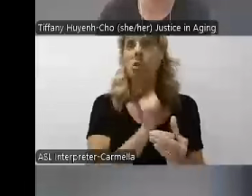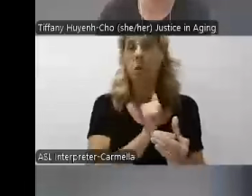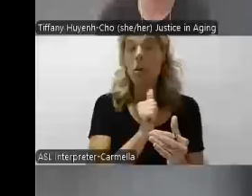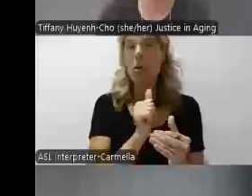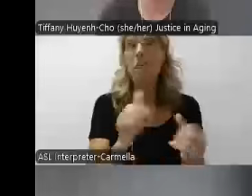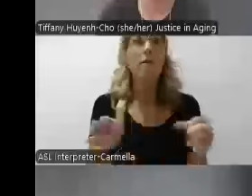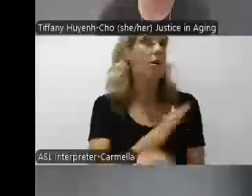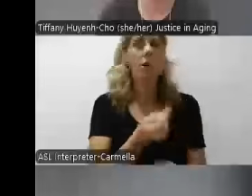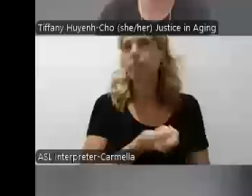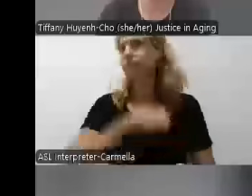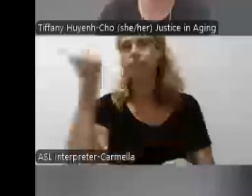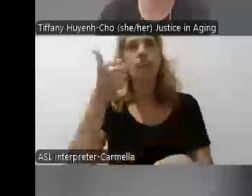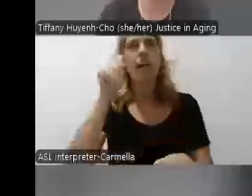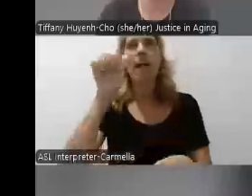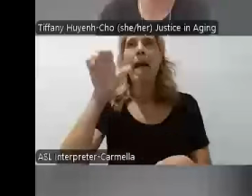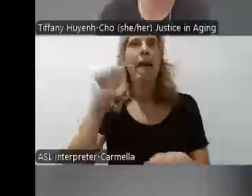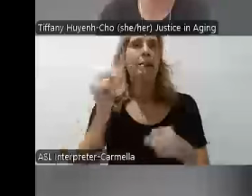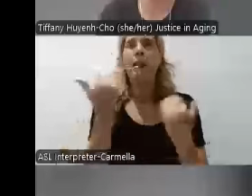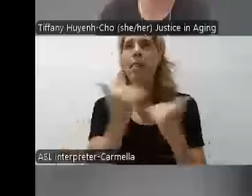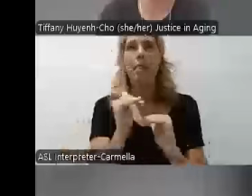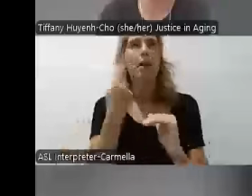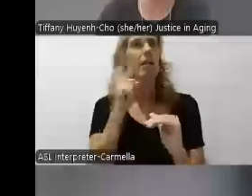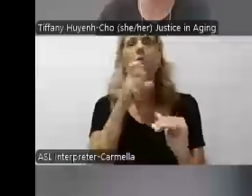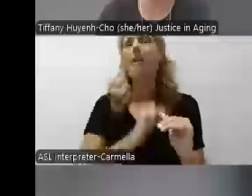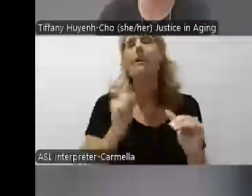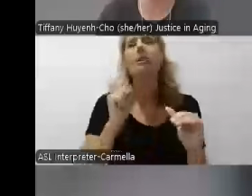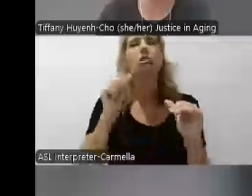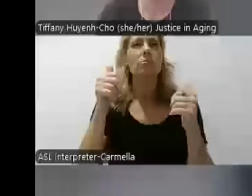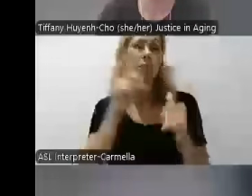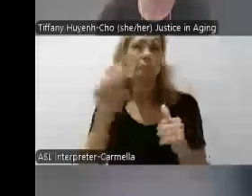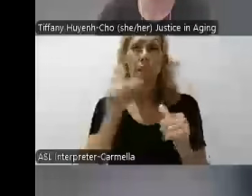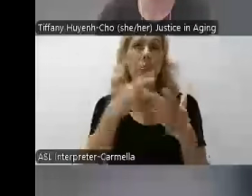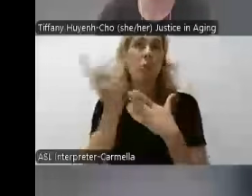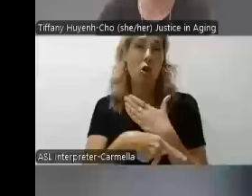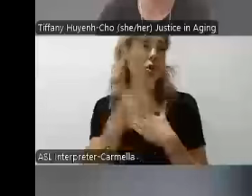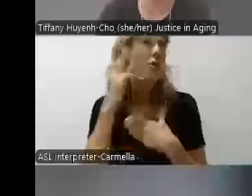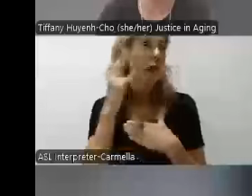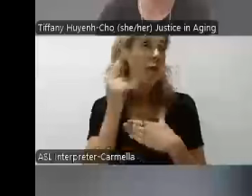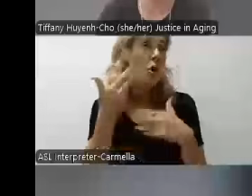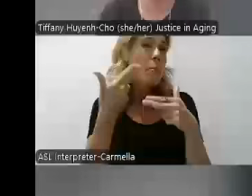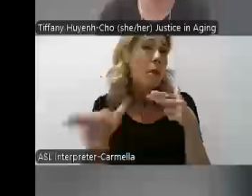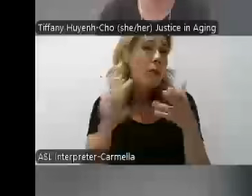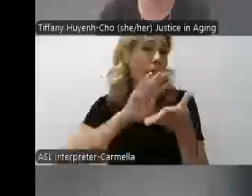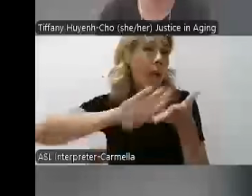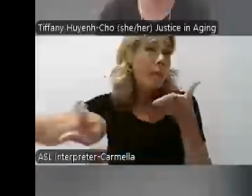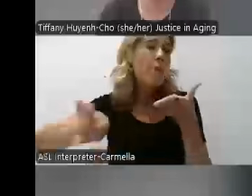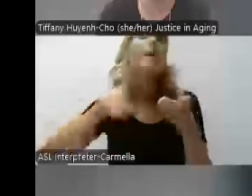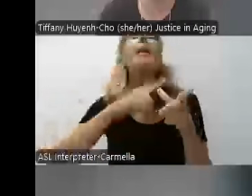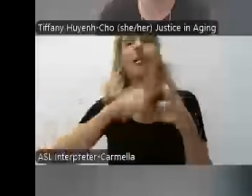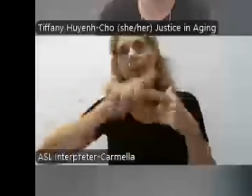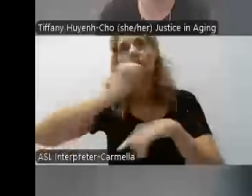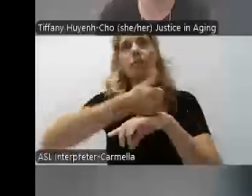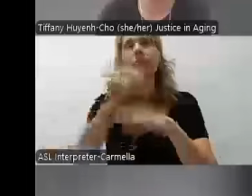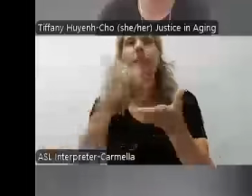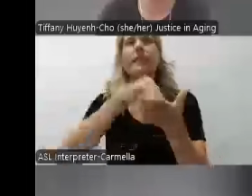completely eliminated the asset limit for aged and disabled programs. California briefly eliminated it and then reinstated it